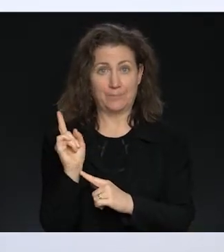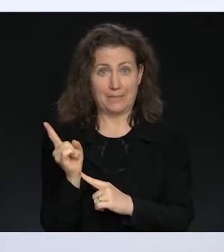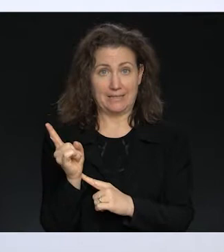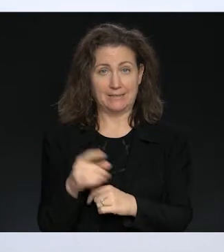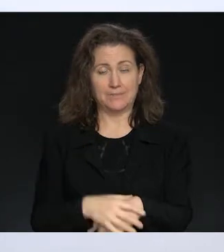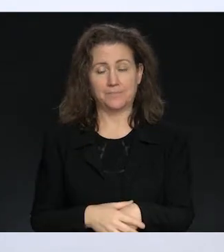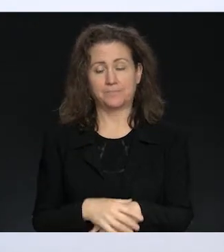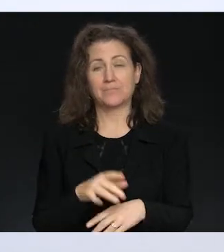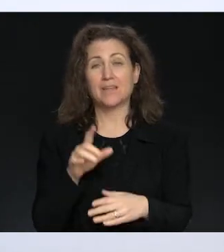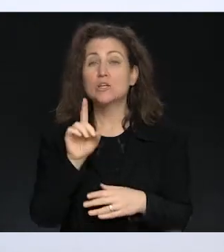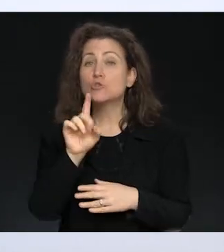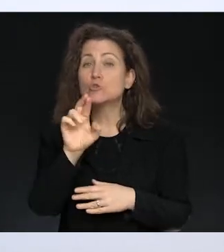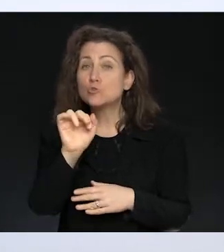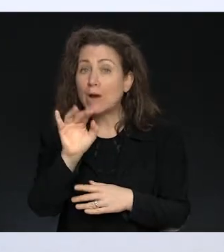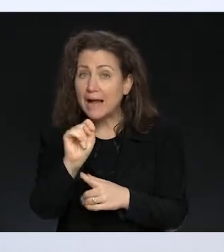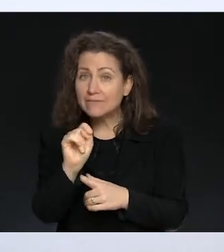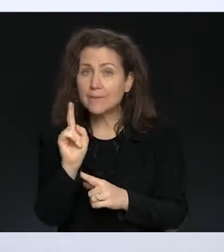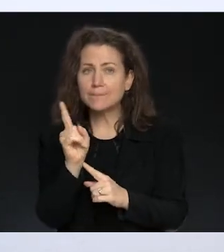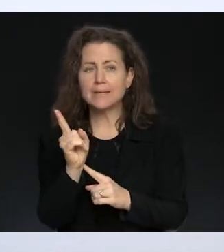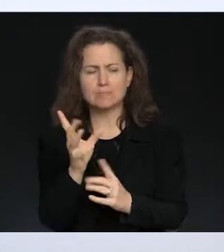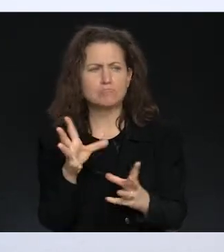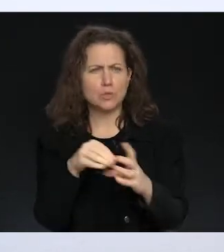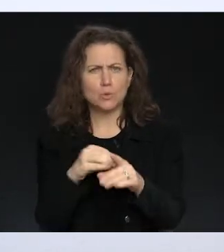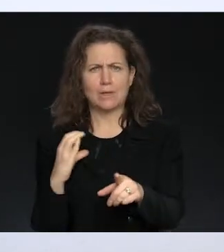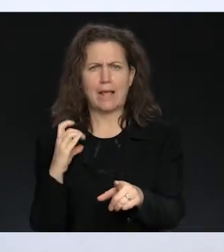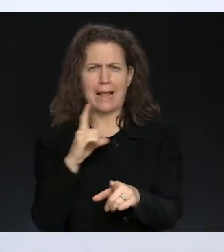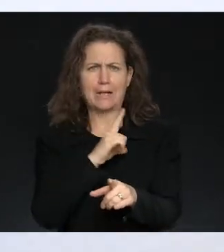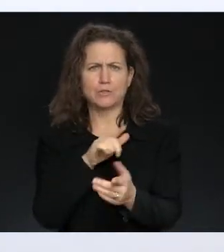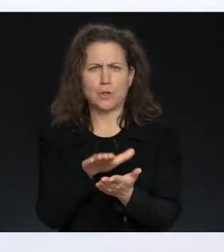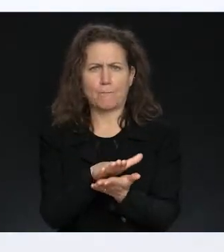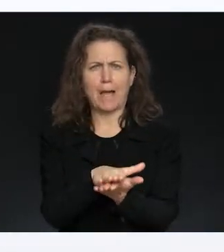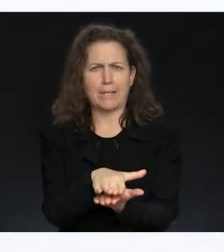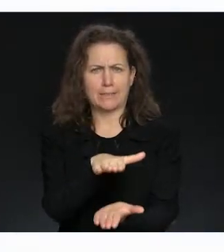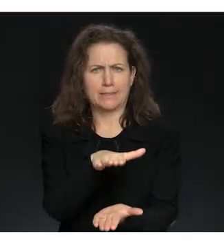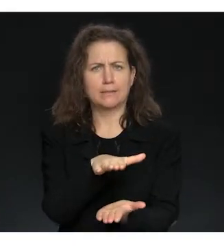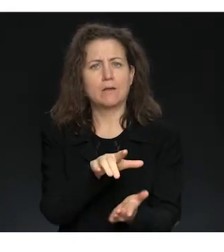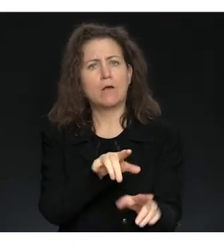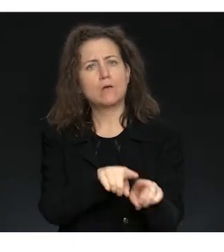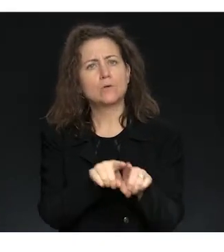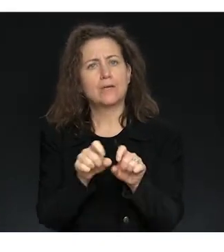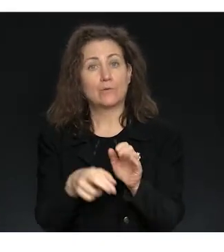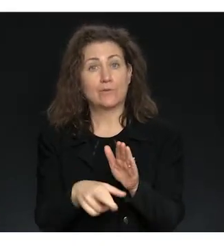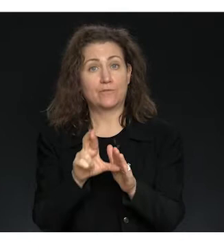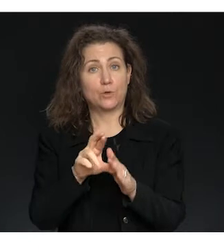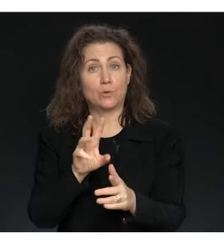will be included in the council packet, and they also can be reviewed at